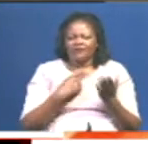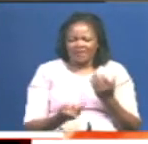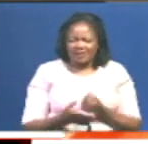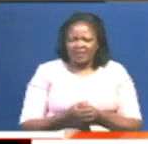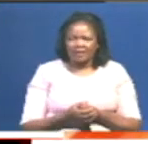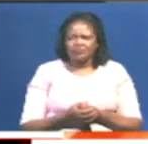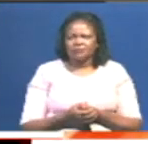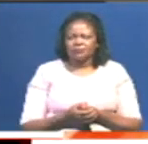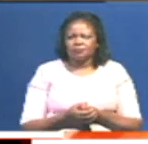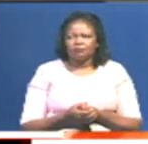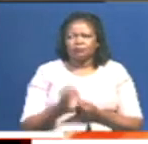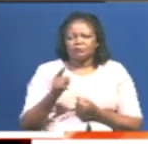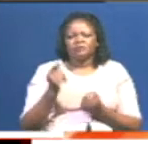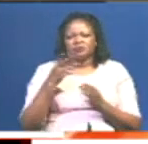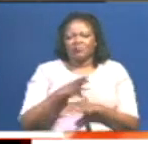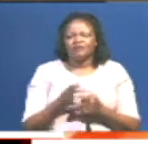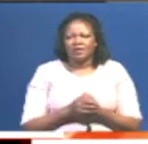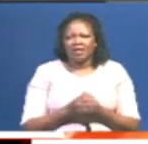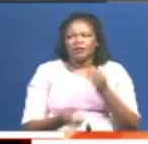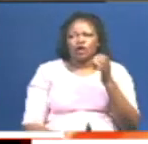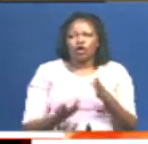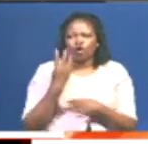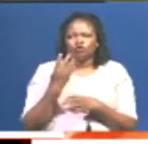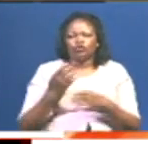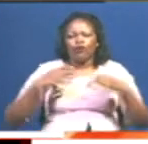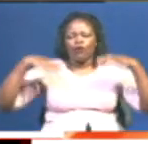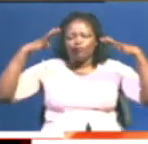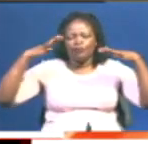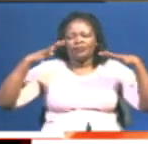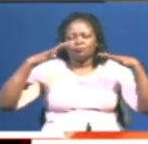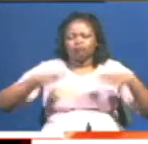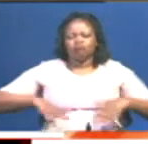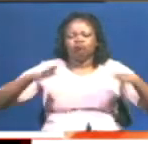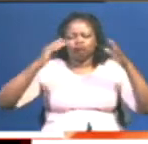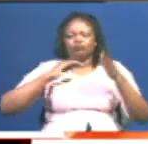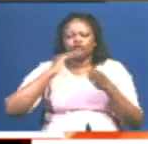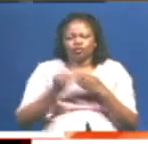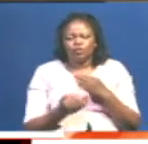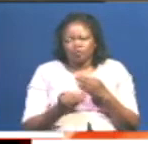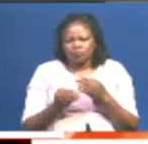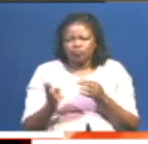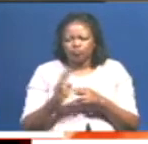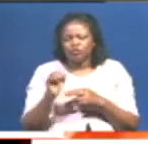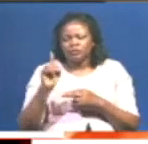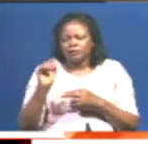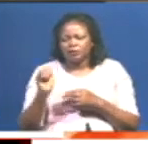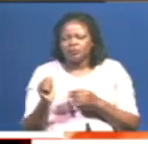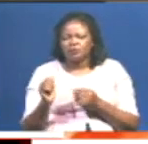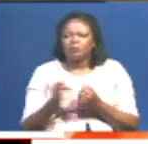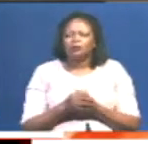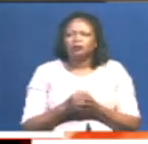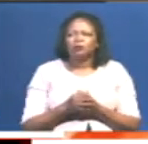flooding. This is following the launch of a flood insurance solution using data modeling and satellite imagery